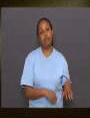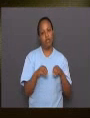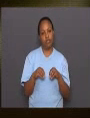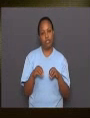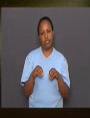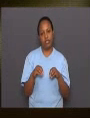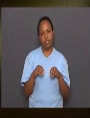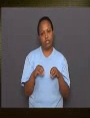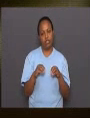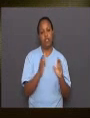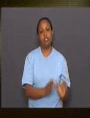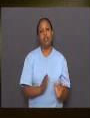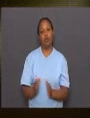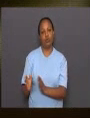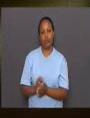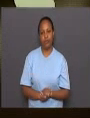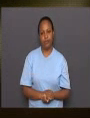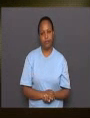Students, let's get ready.